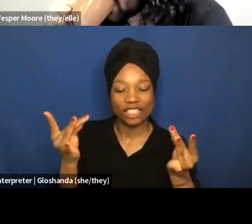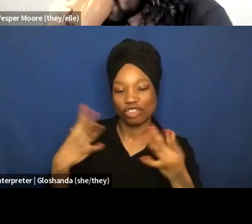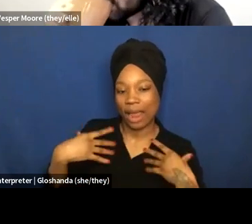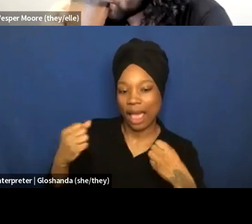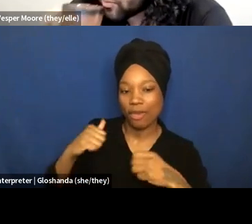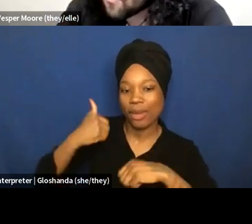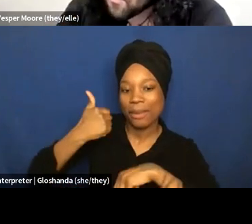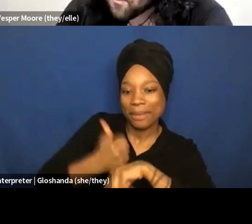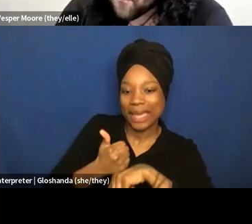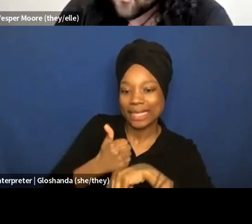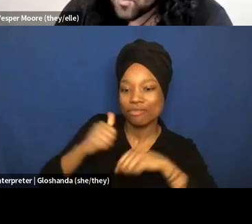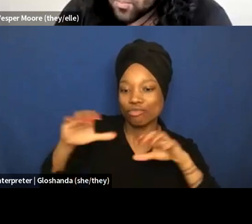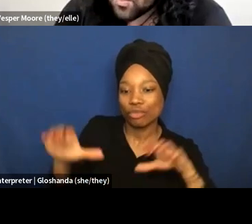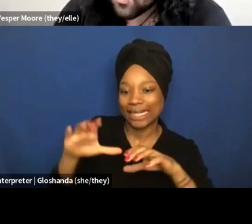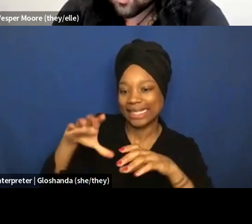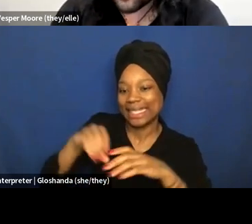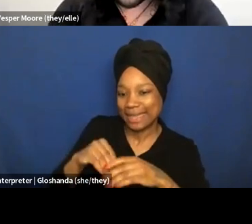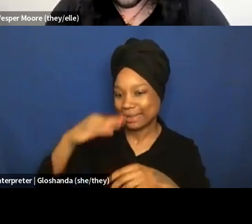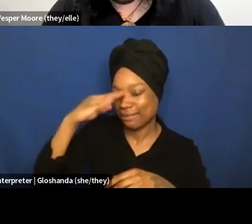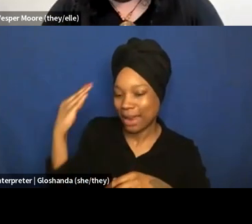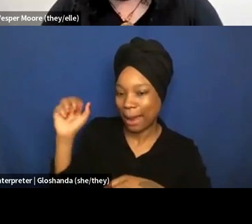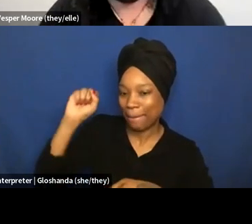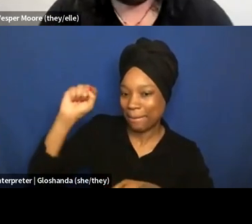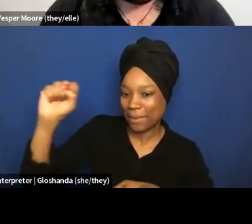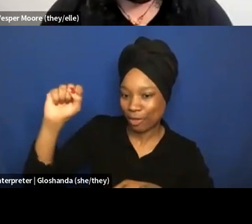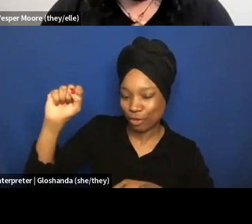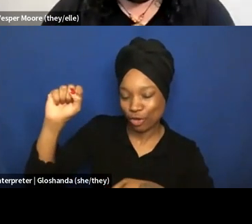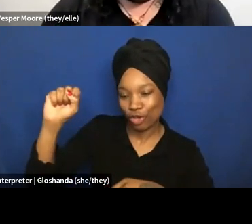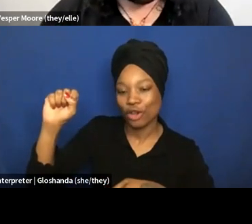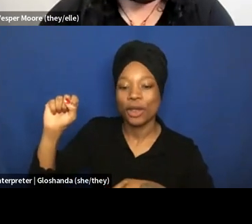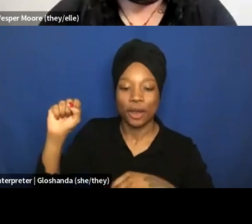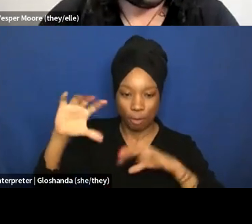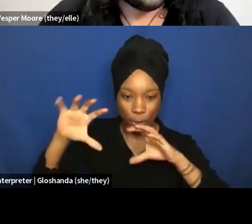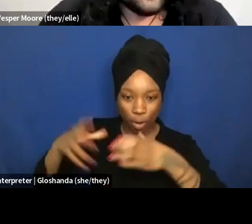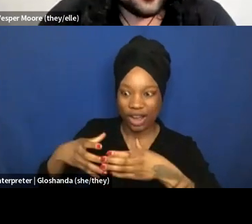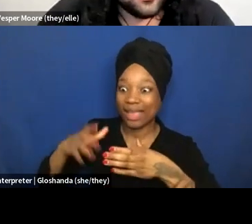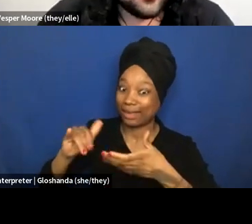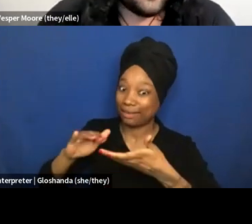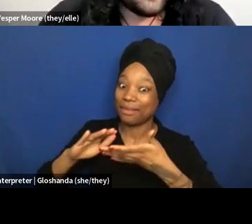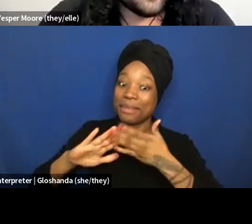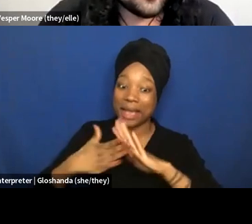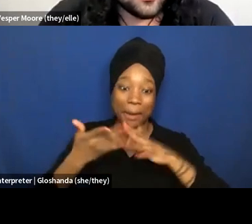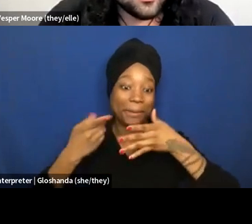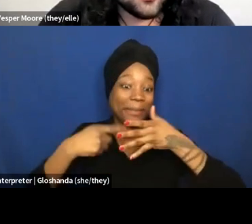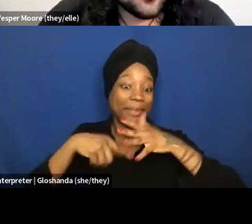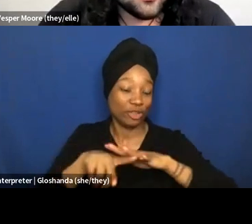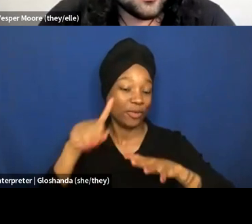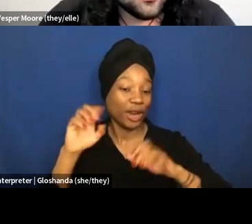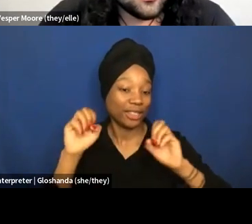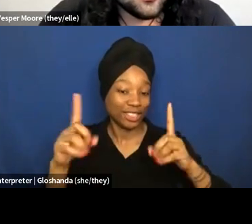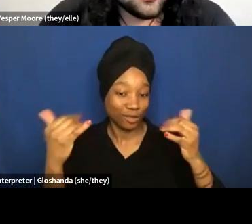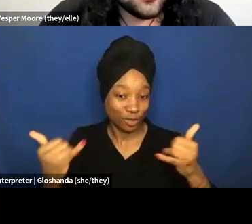Black Panther Party that has become mainstreamed within much of education today. Vanya Davis,